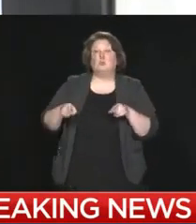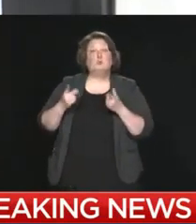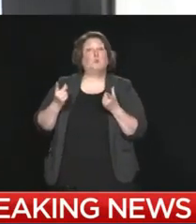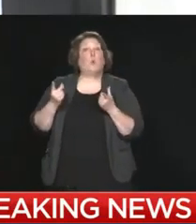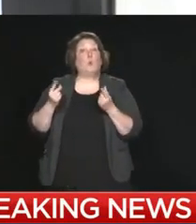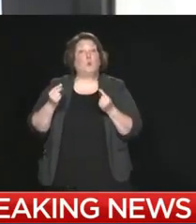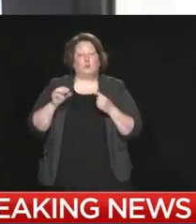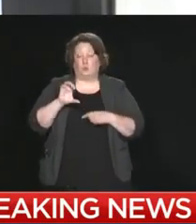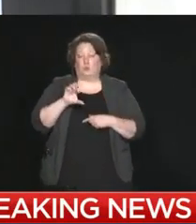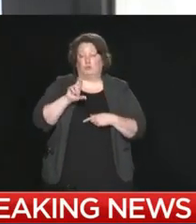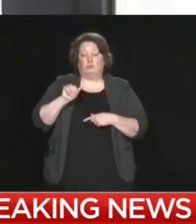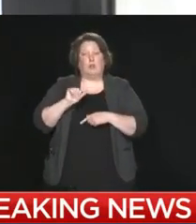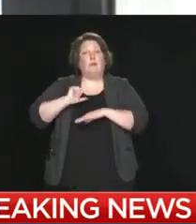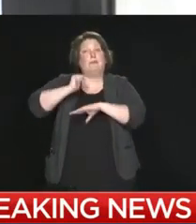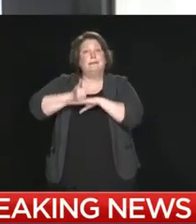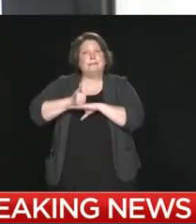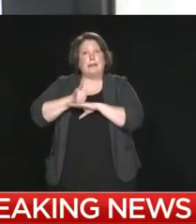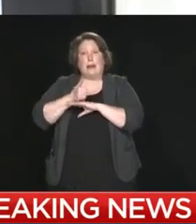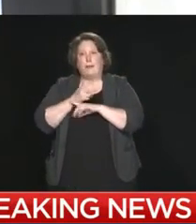counter